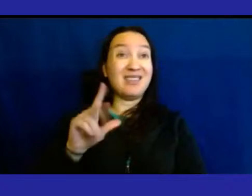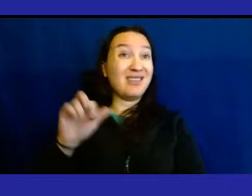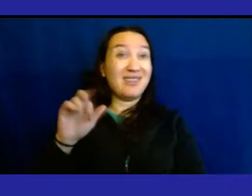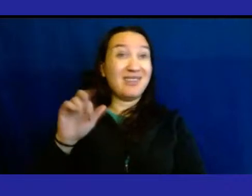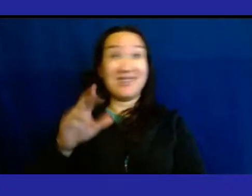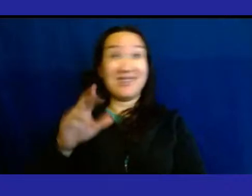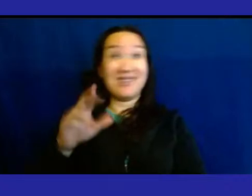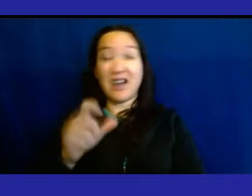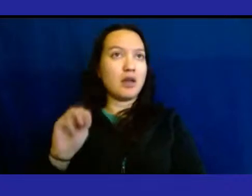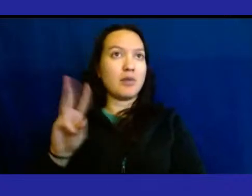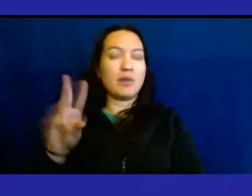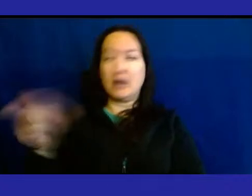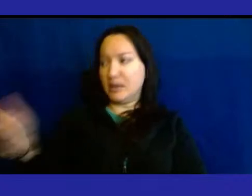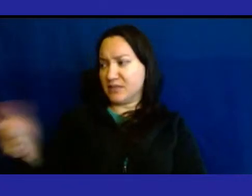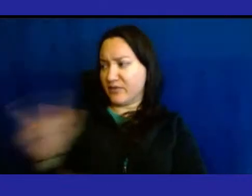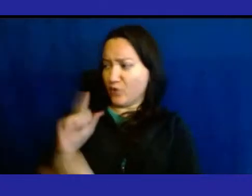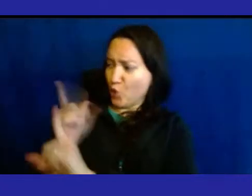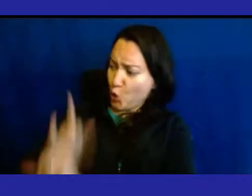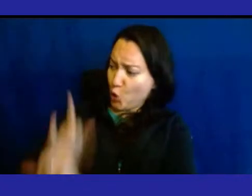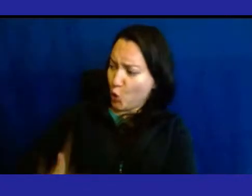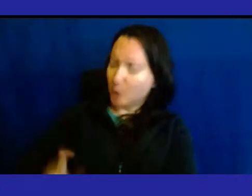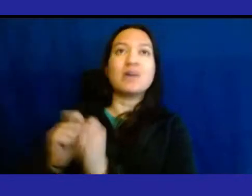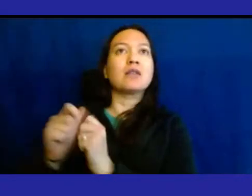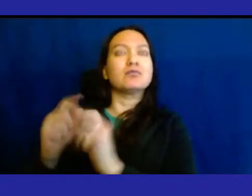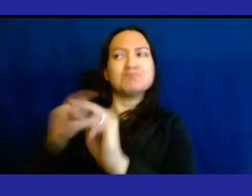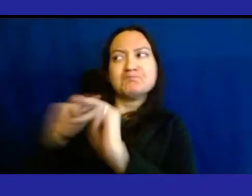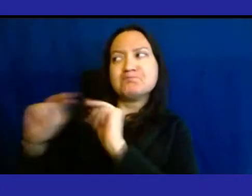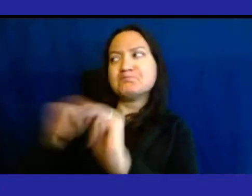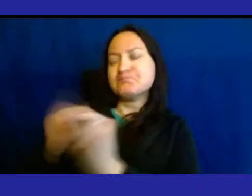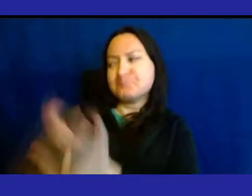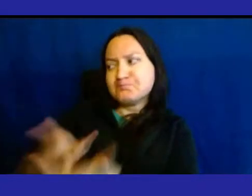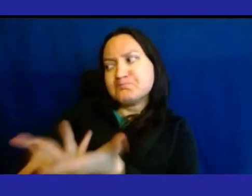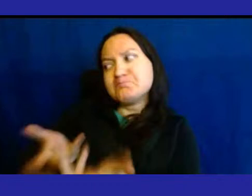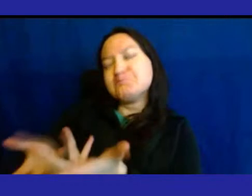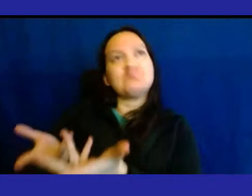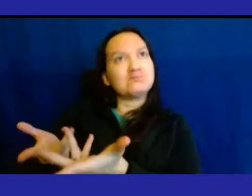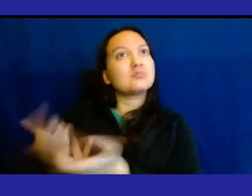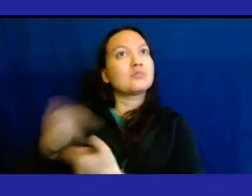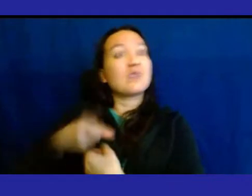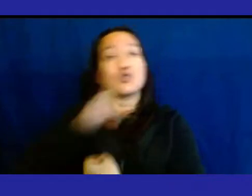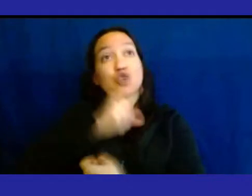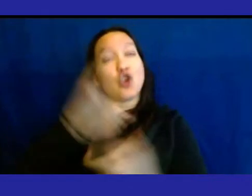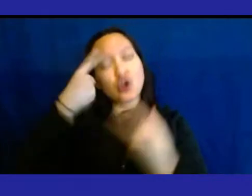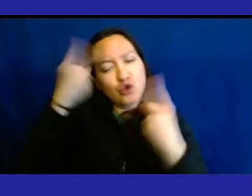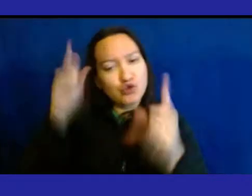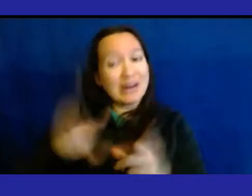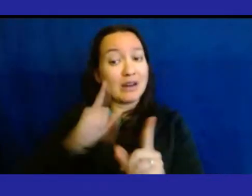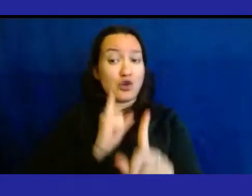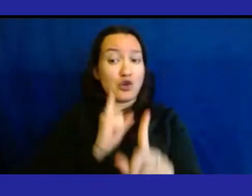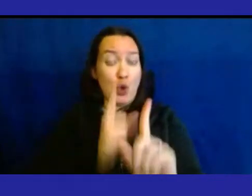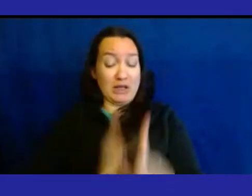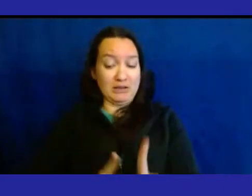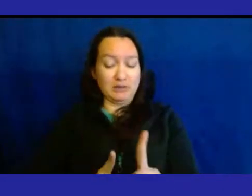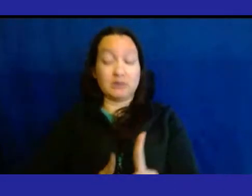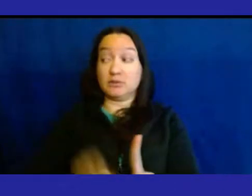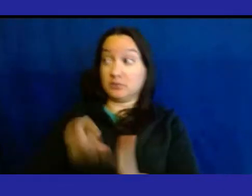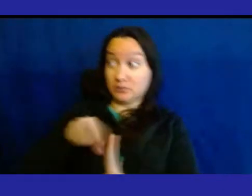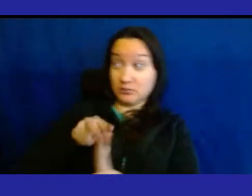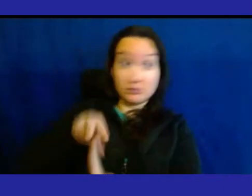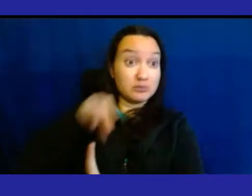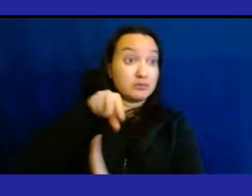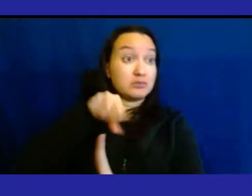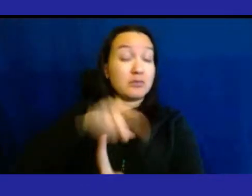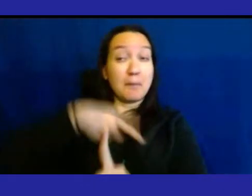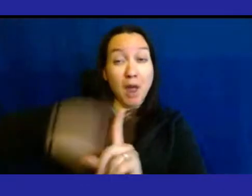setting goals on those contracts, negotiating with those vendors to make sure they agree to these goals, and then staying up on top of them month after